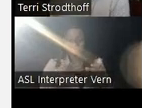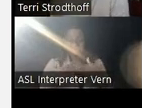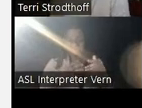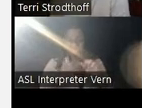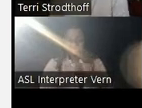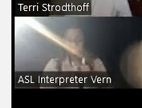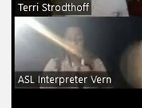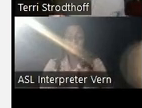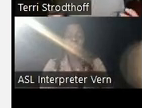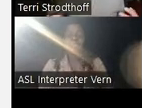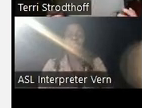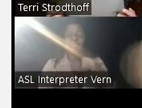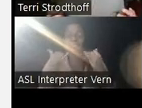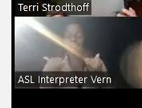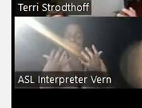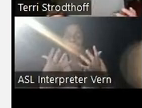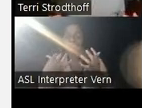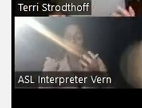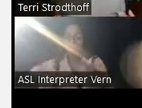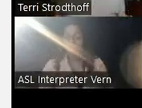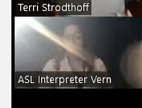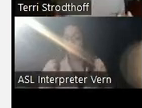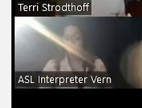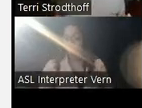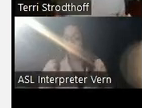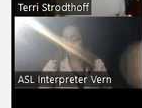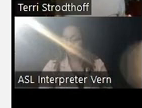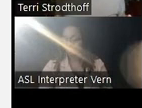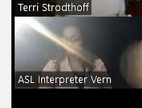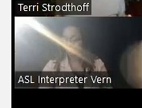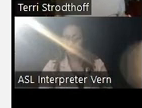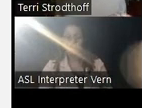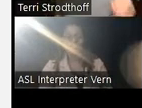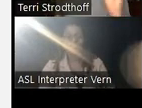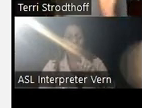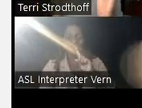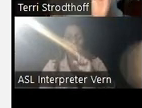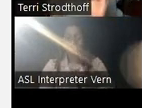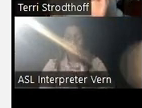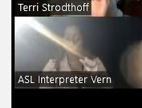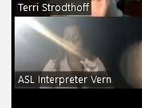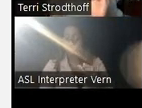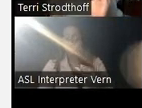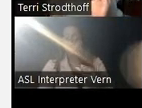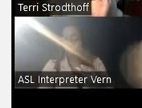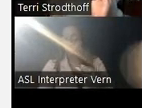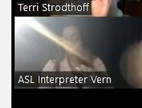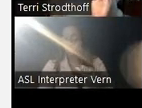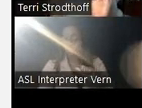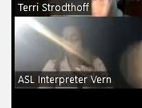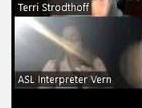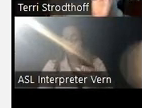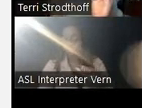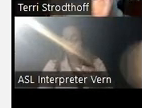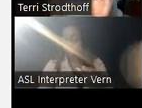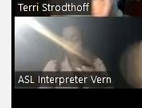I want to step back here and say, this is a moment in time when we're looking at a house